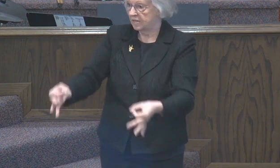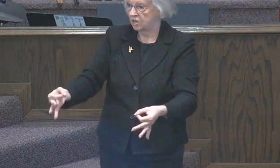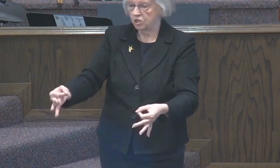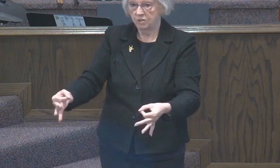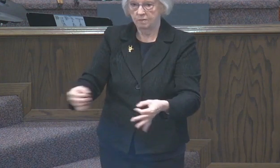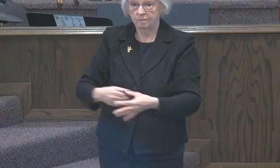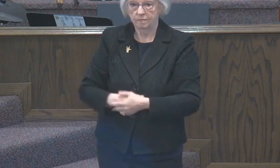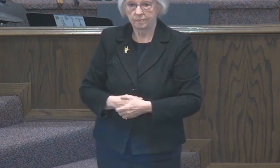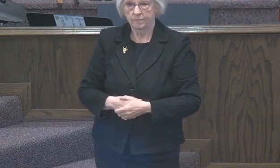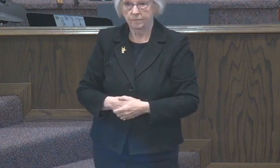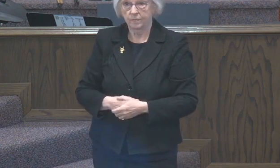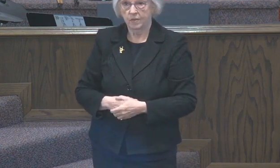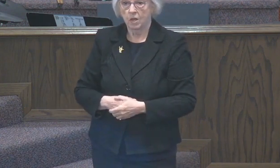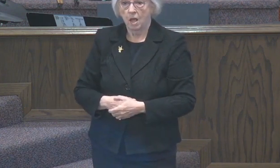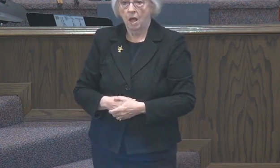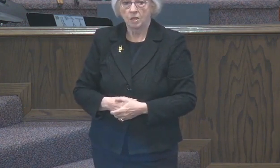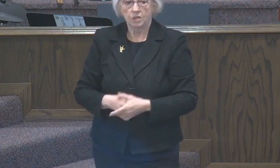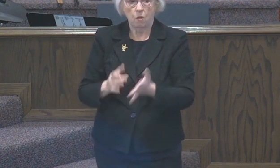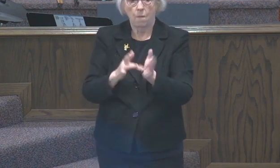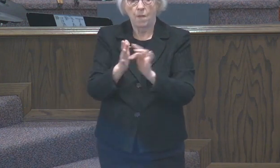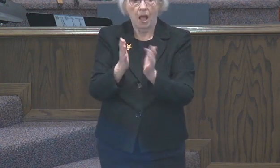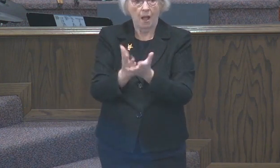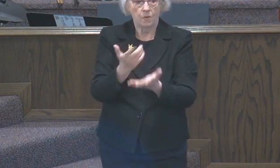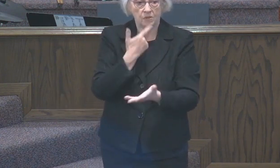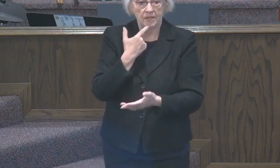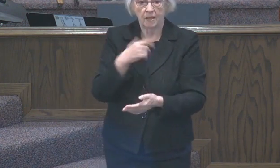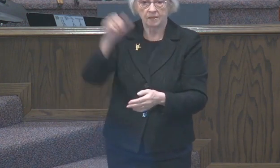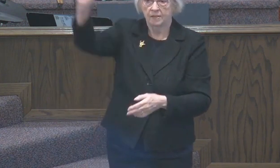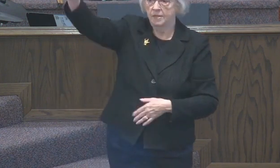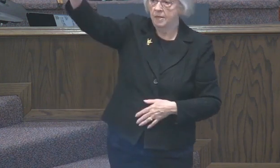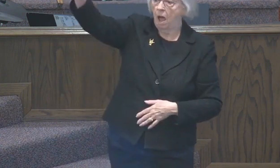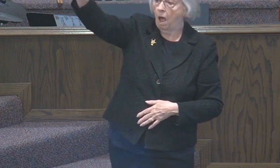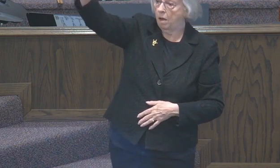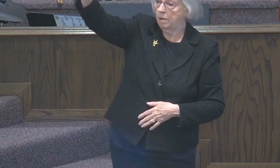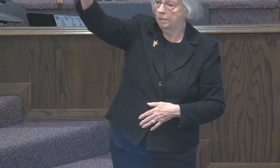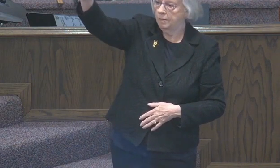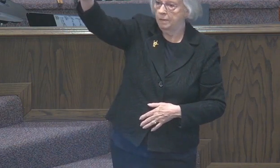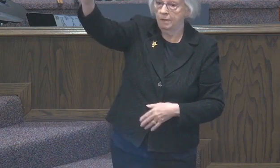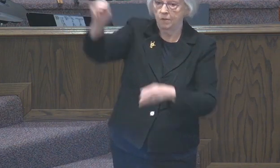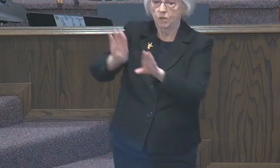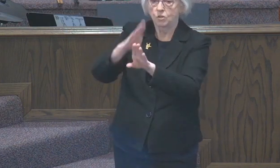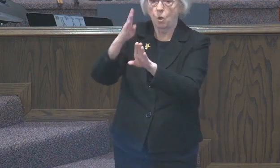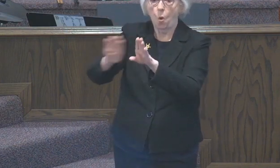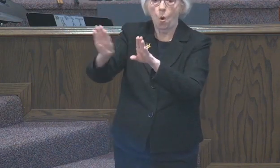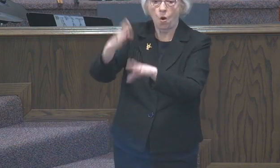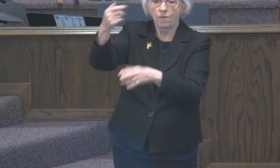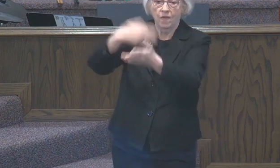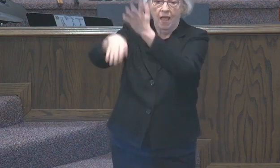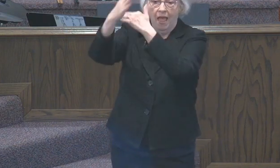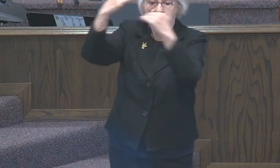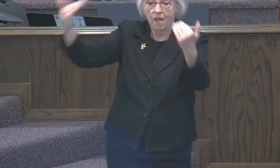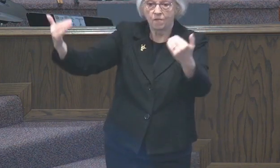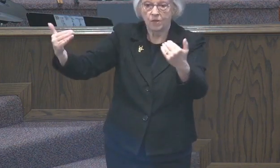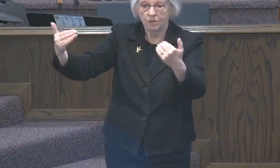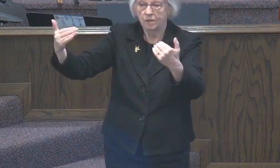doors of heaven for discernment, to be able to see and understand and